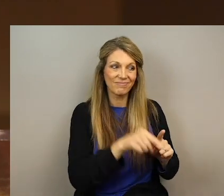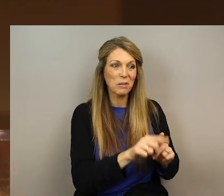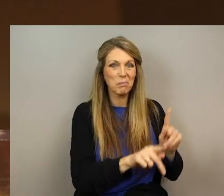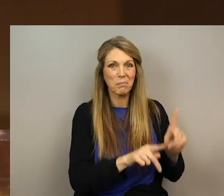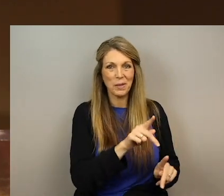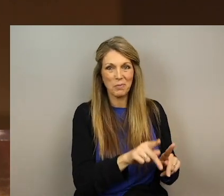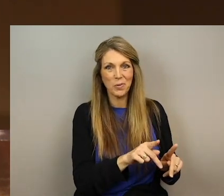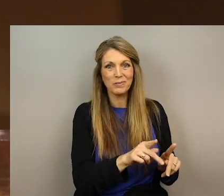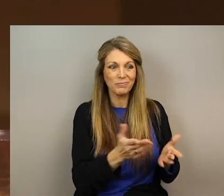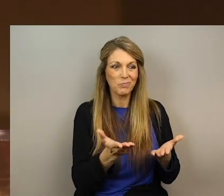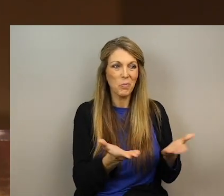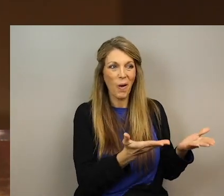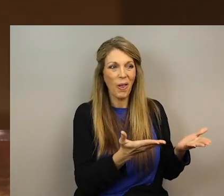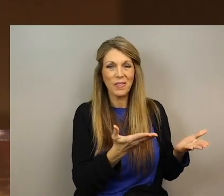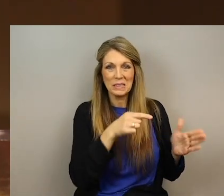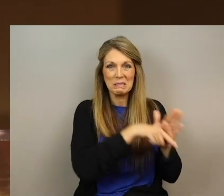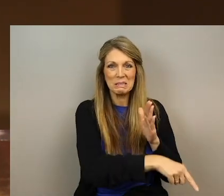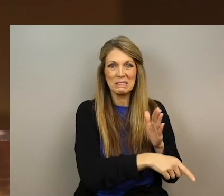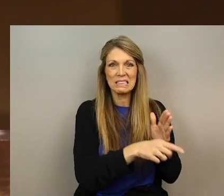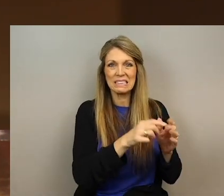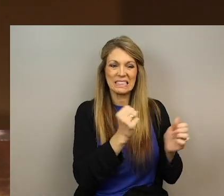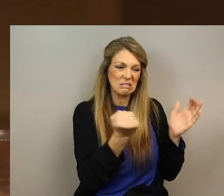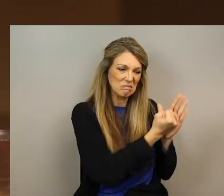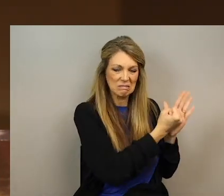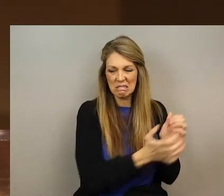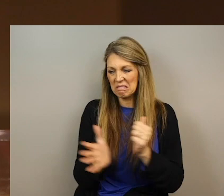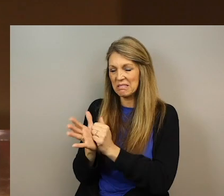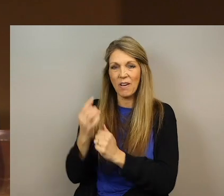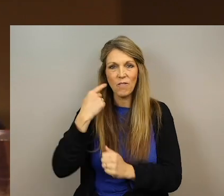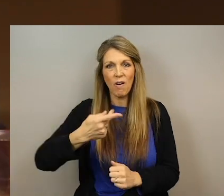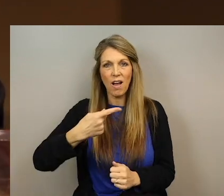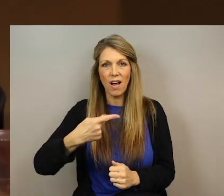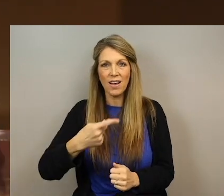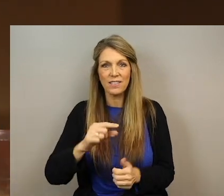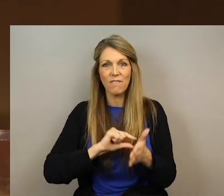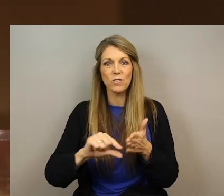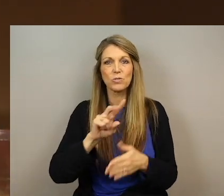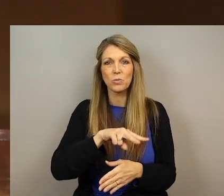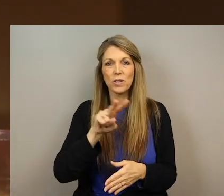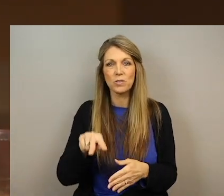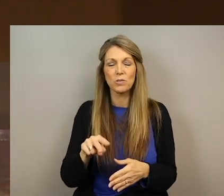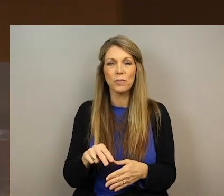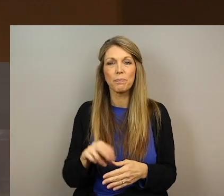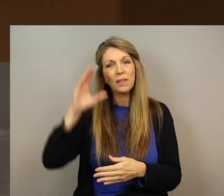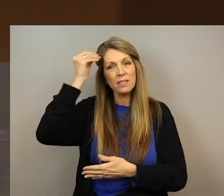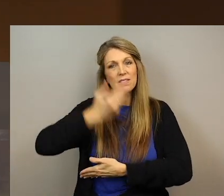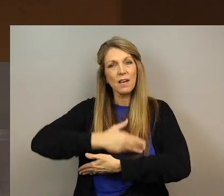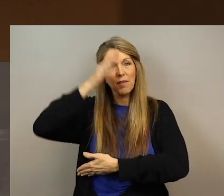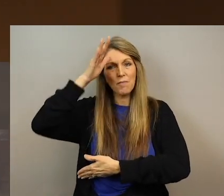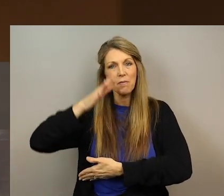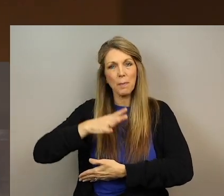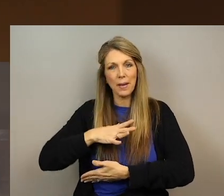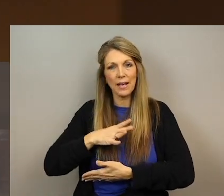men of that day, that Jesus was crucified for you and I. Look with me at verse 22. It says, the Son of Man